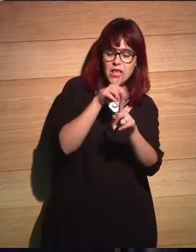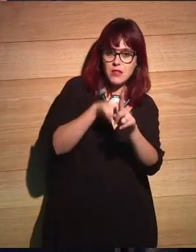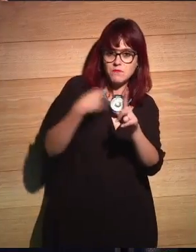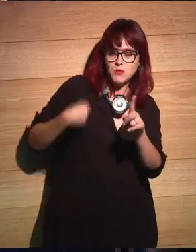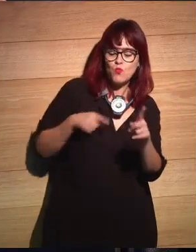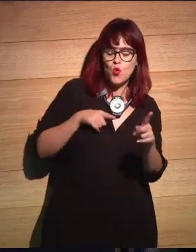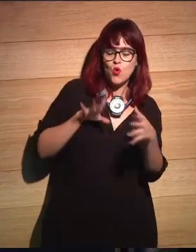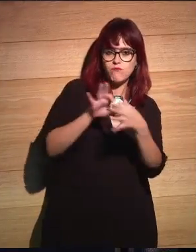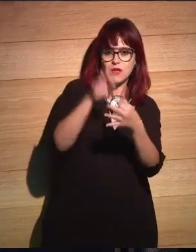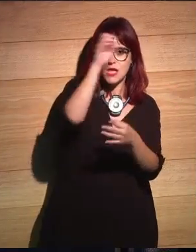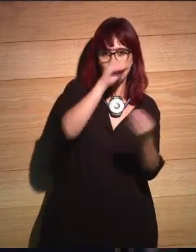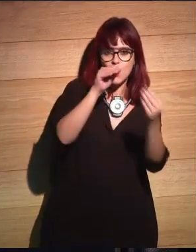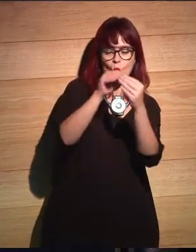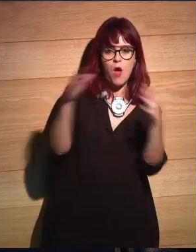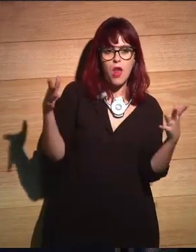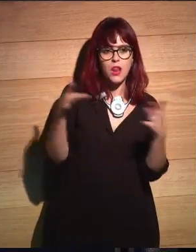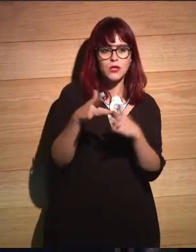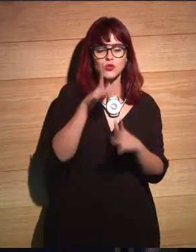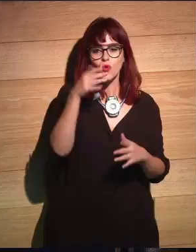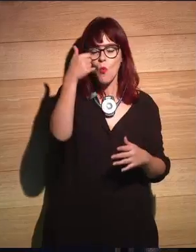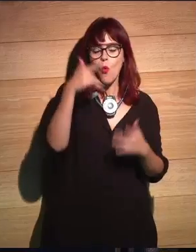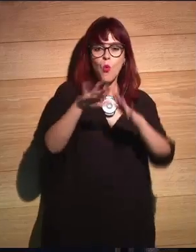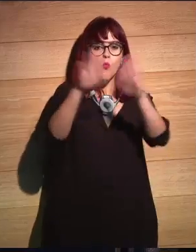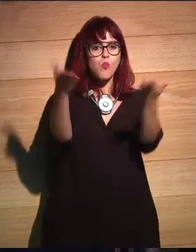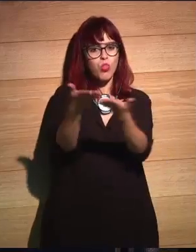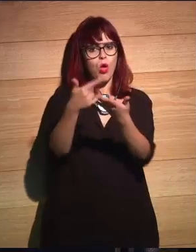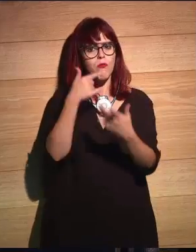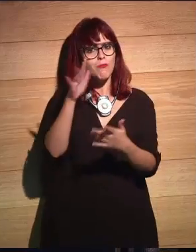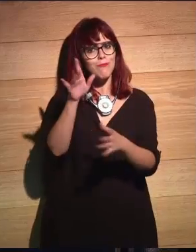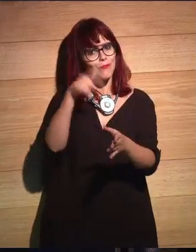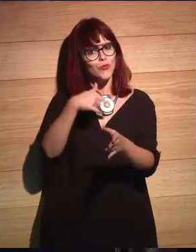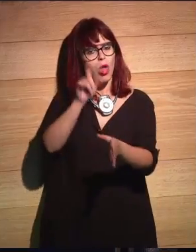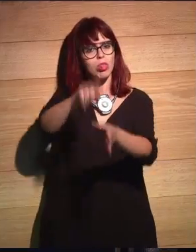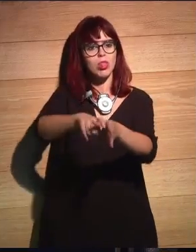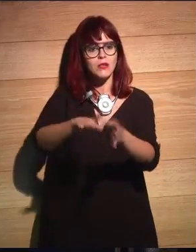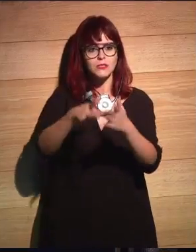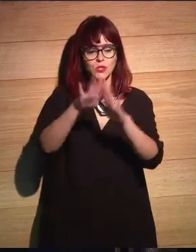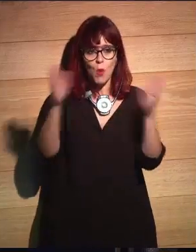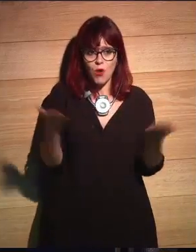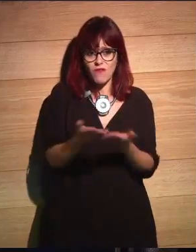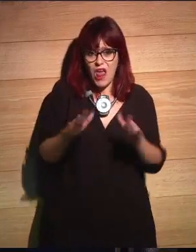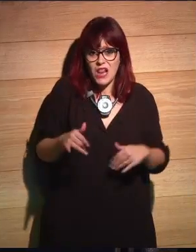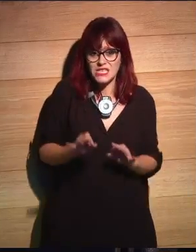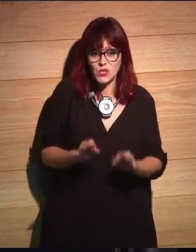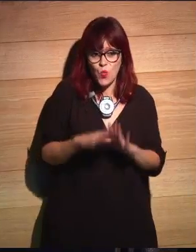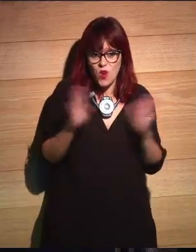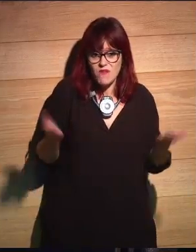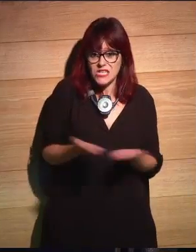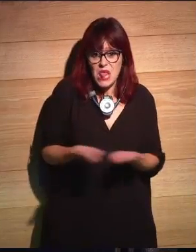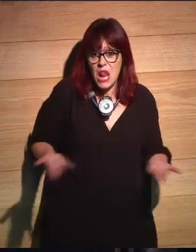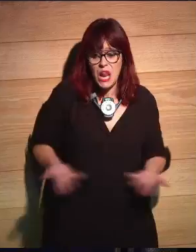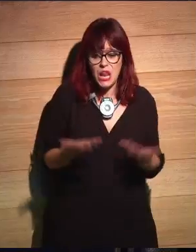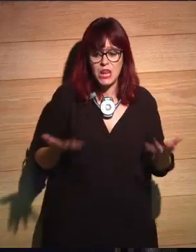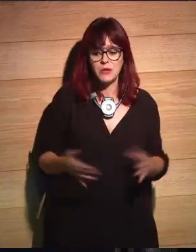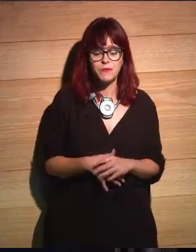world where you belong. I think it's universal, and that's the great thing